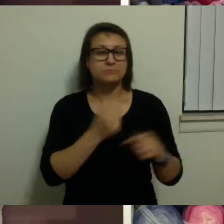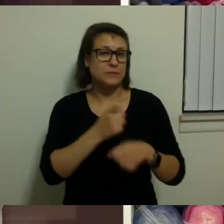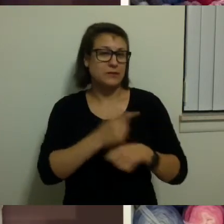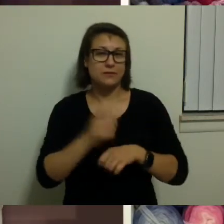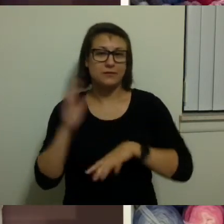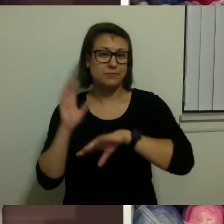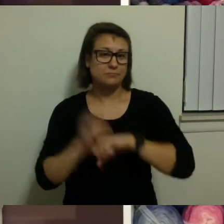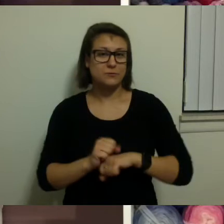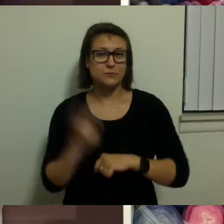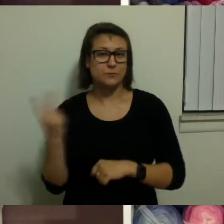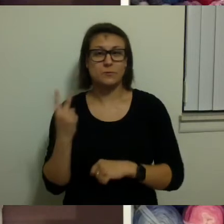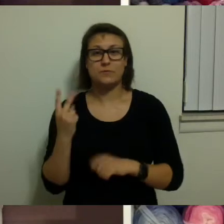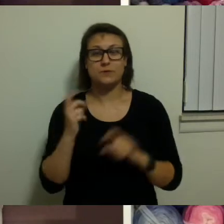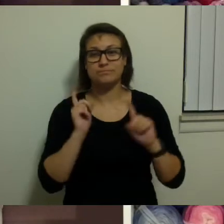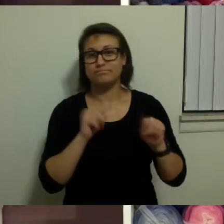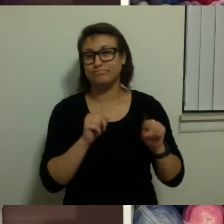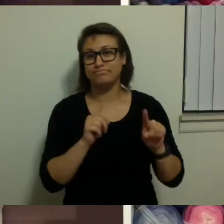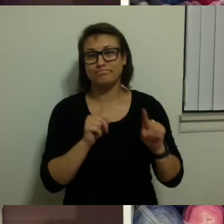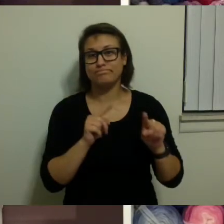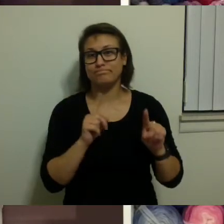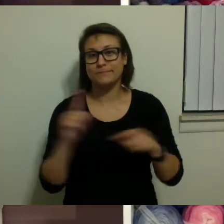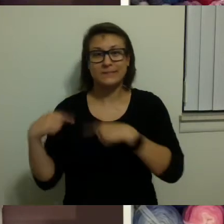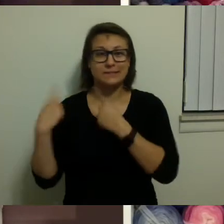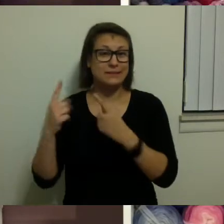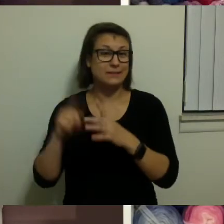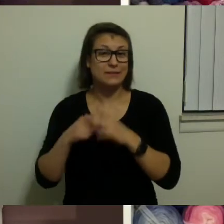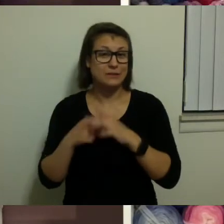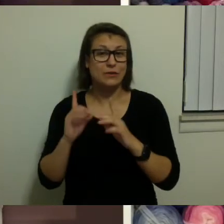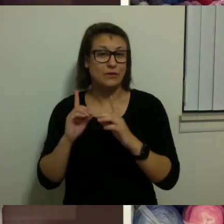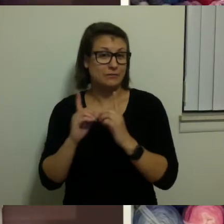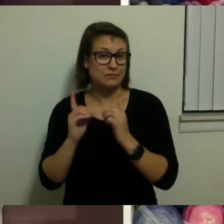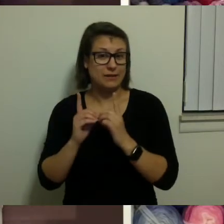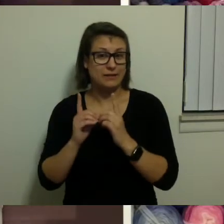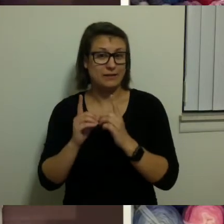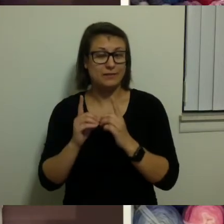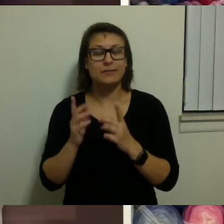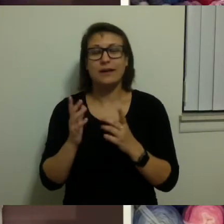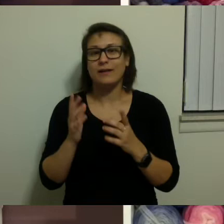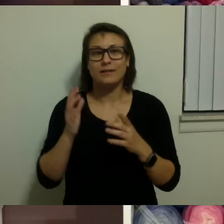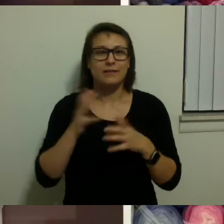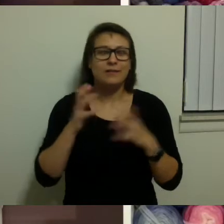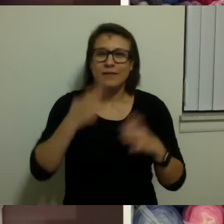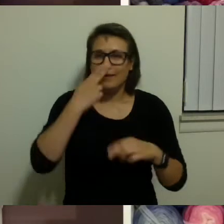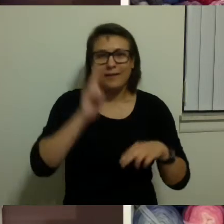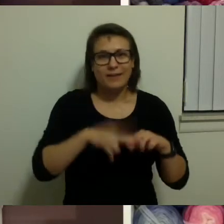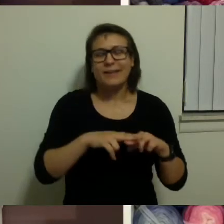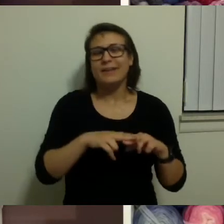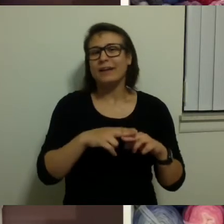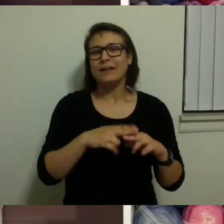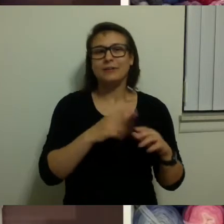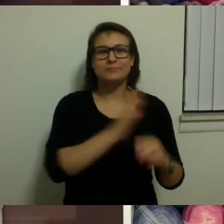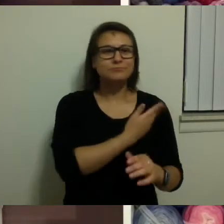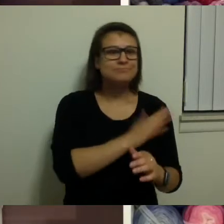tradition for us. We've gone every year since the first year we were dating, and it was so much fun. There was